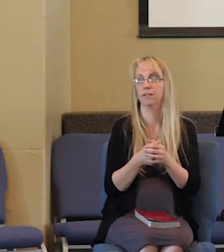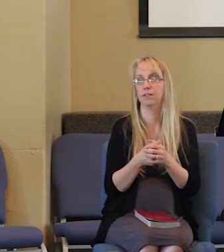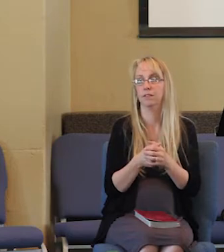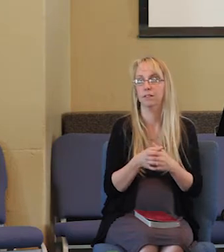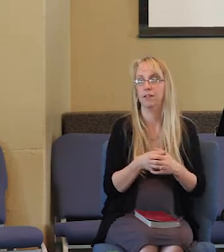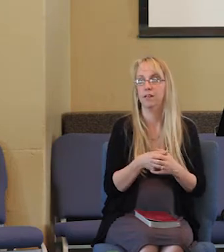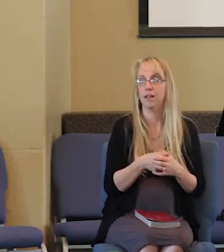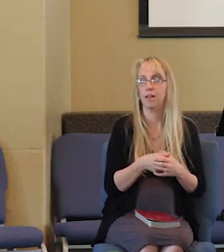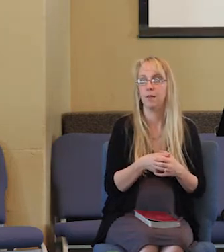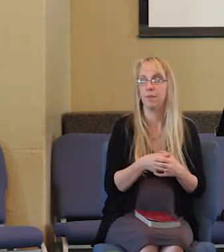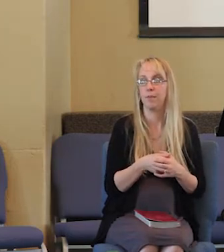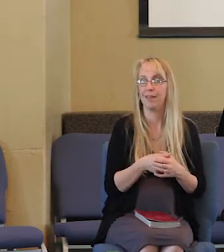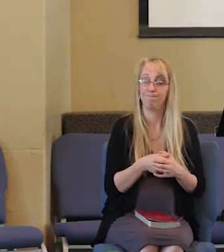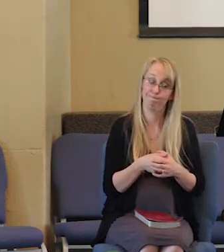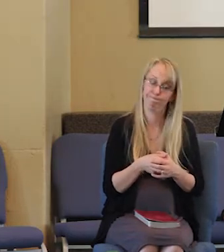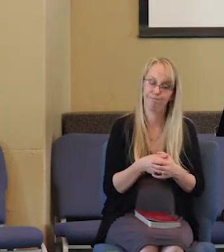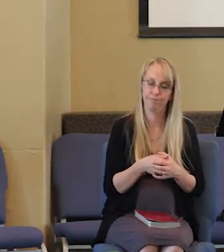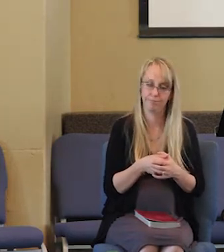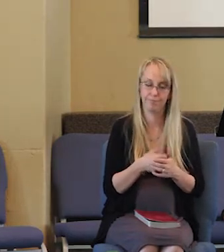I don't get it right all the time.